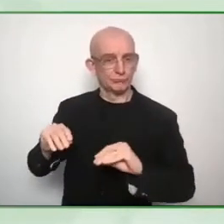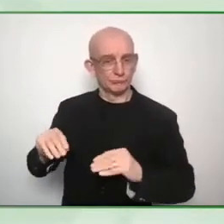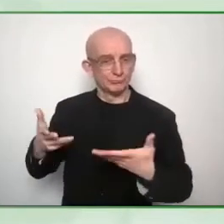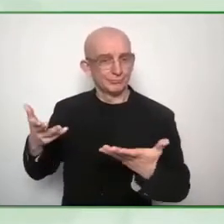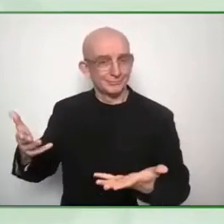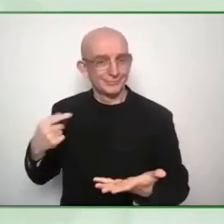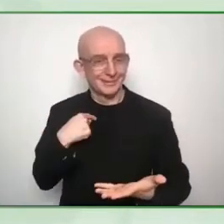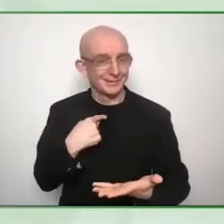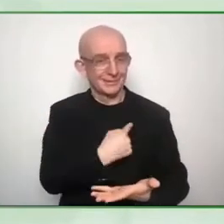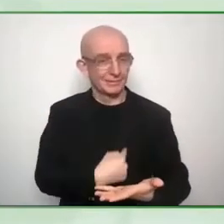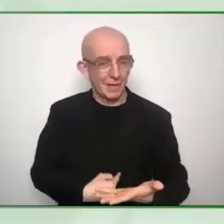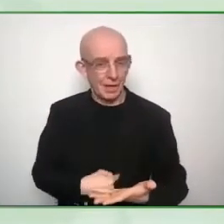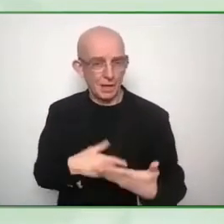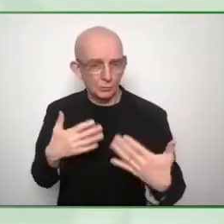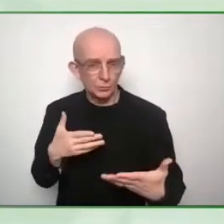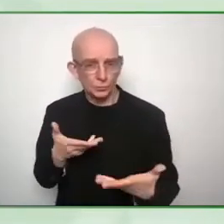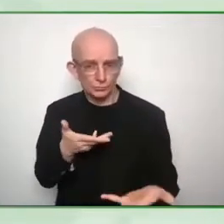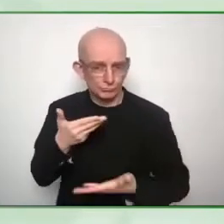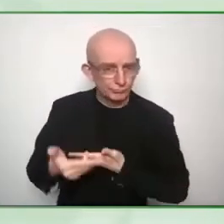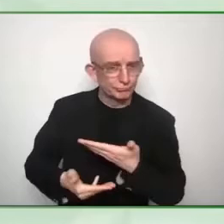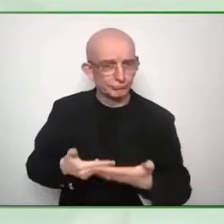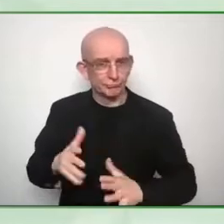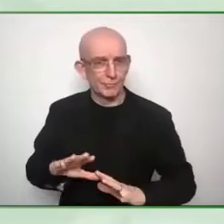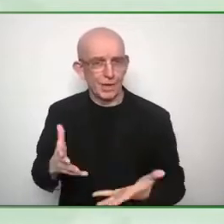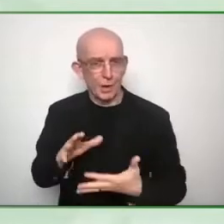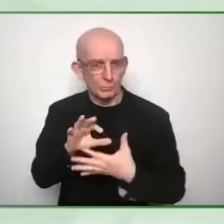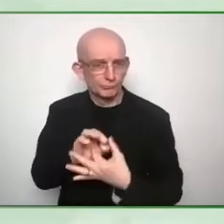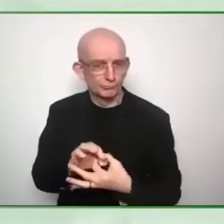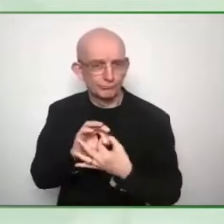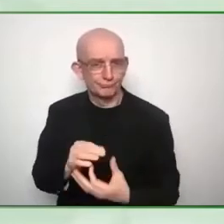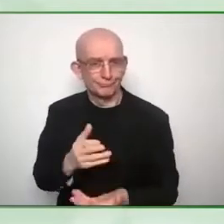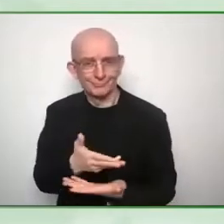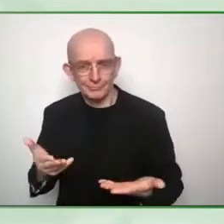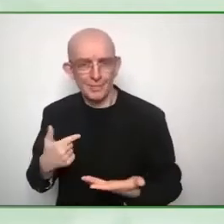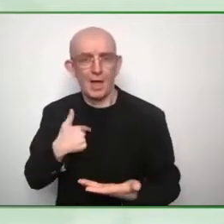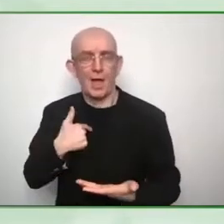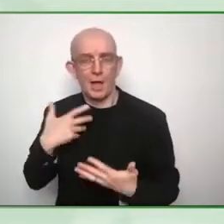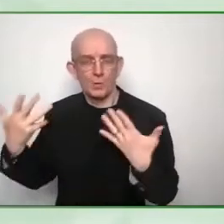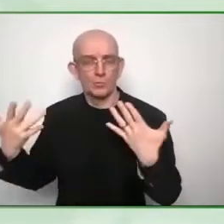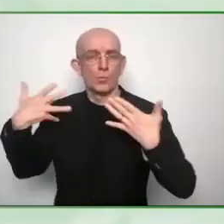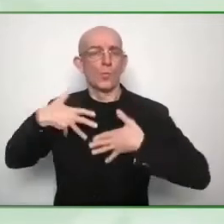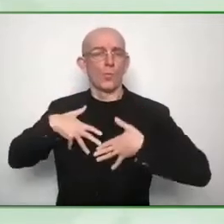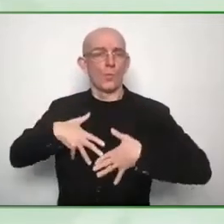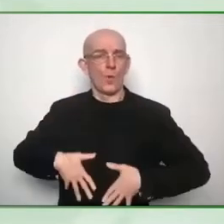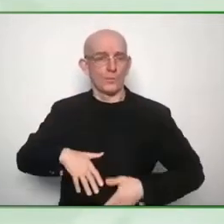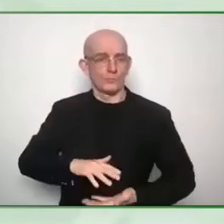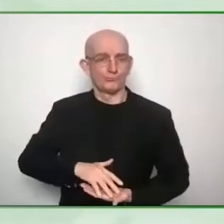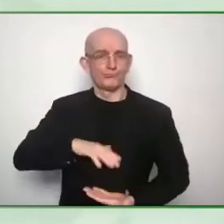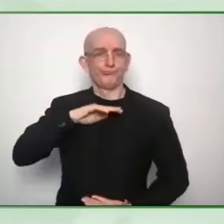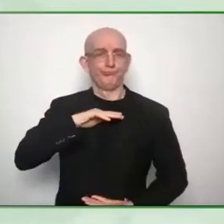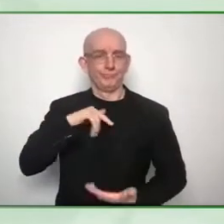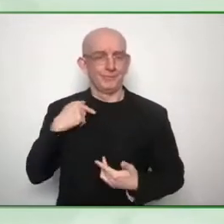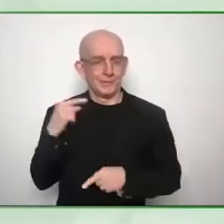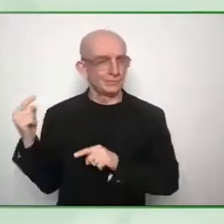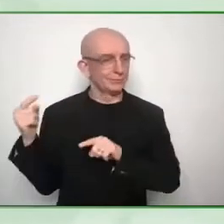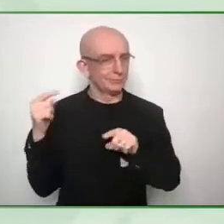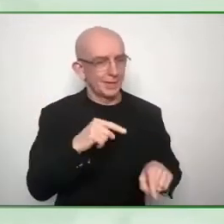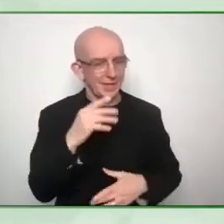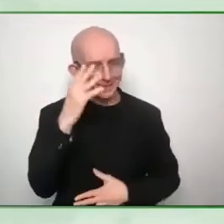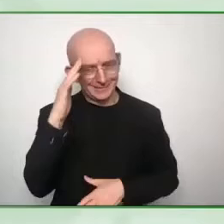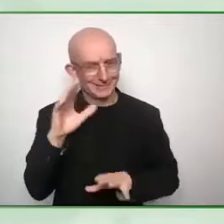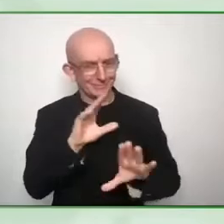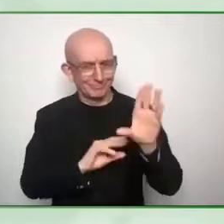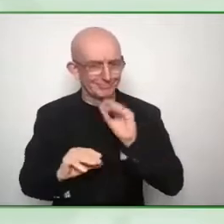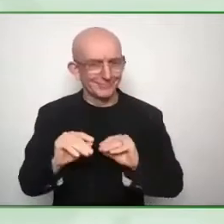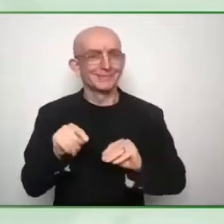focused on deaf education in China. And so now I'll take that journey from 2000 to 2022. Throughout the last